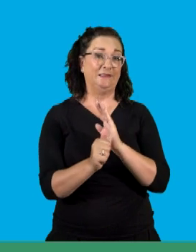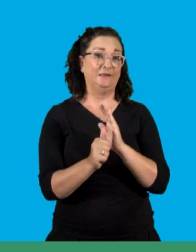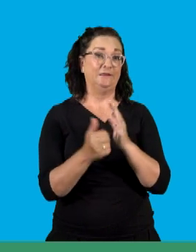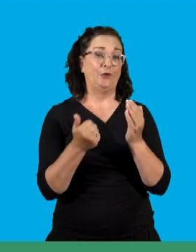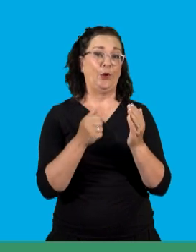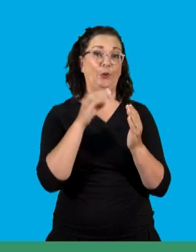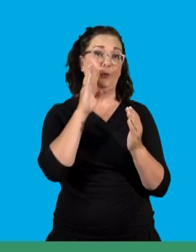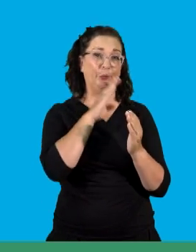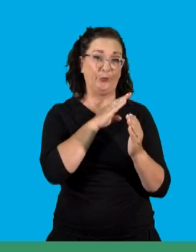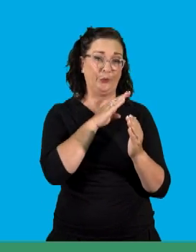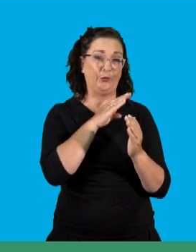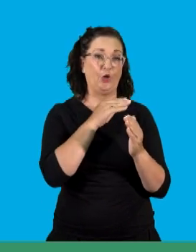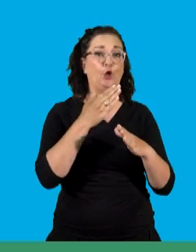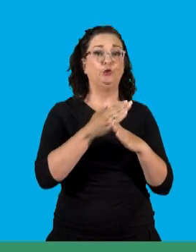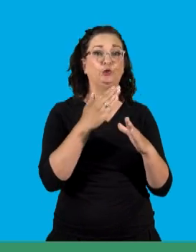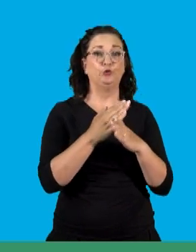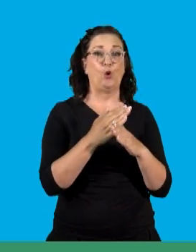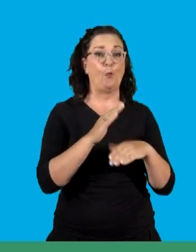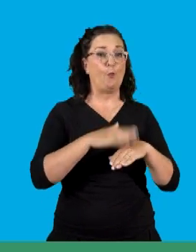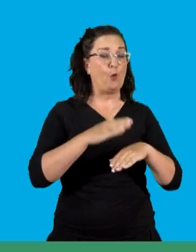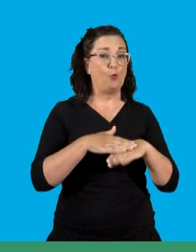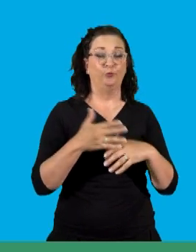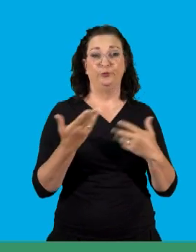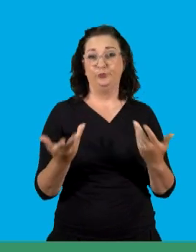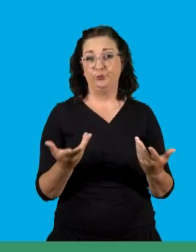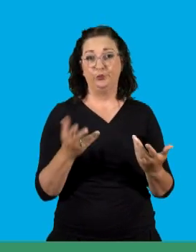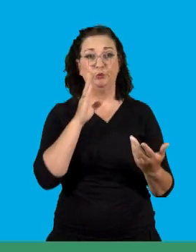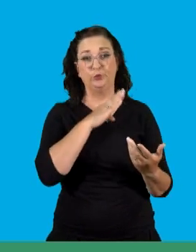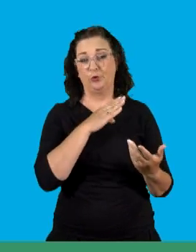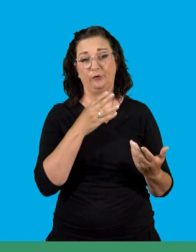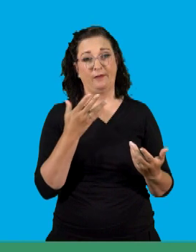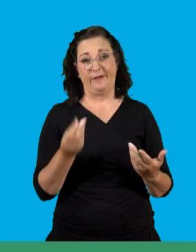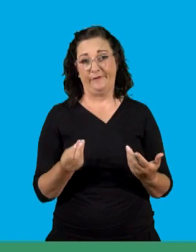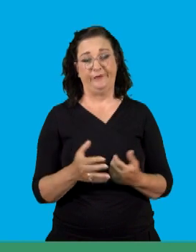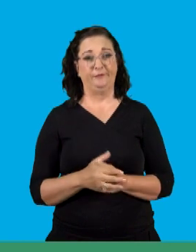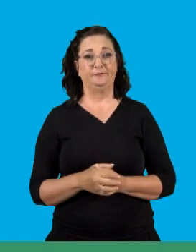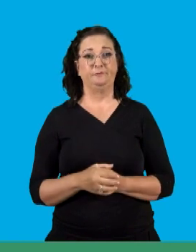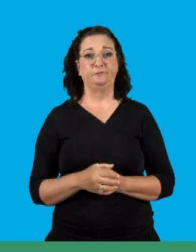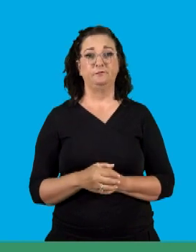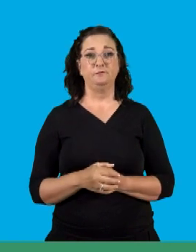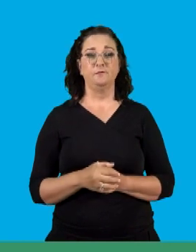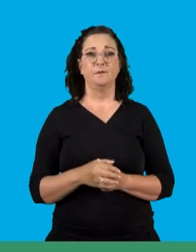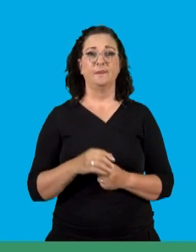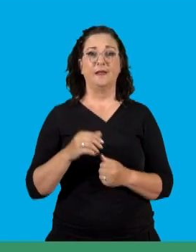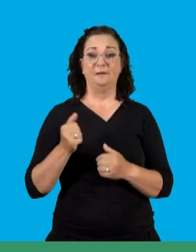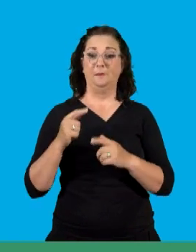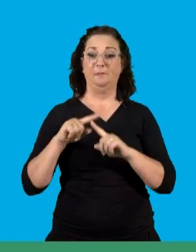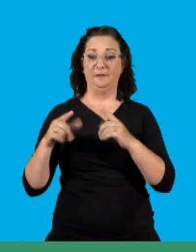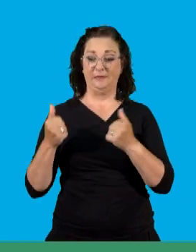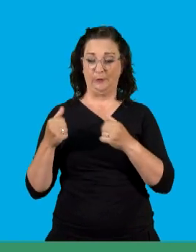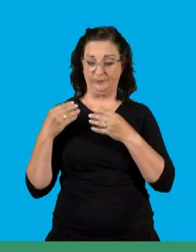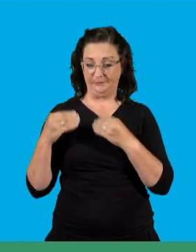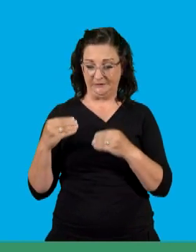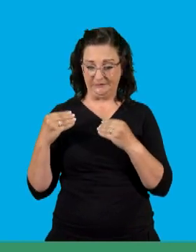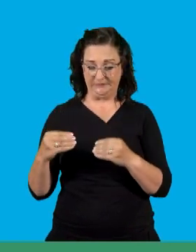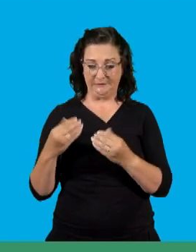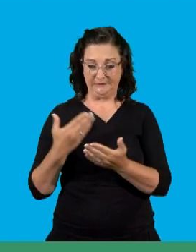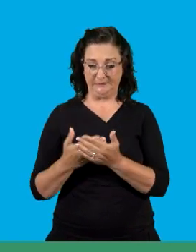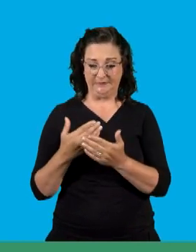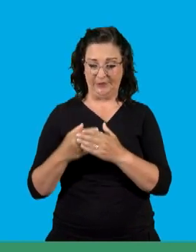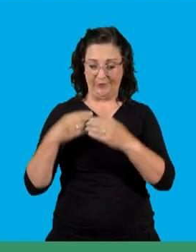job opportunities. So with these inequalities that we have, it results in lack of skills, whereby